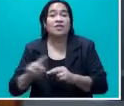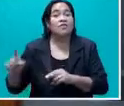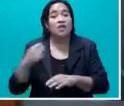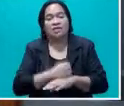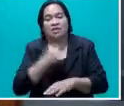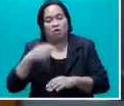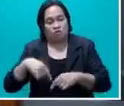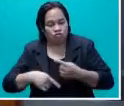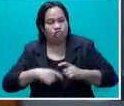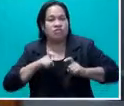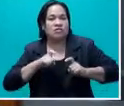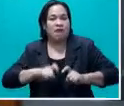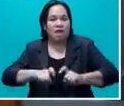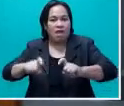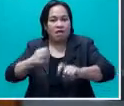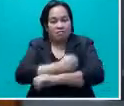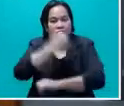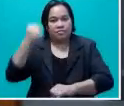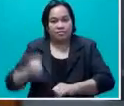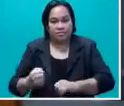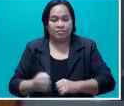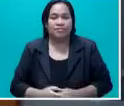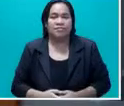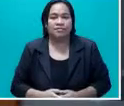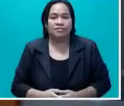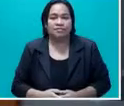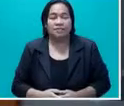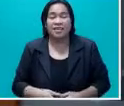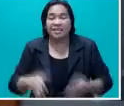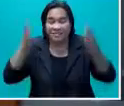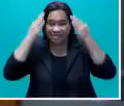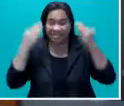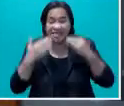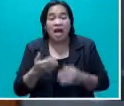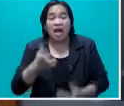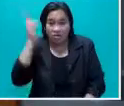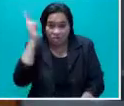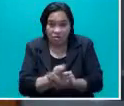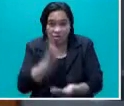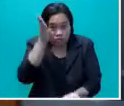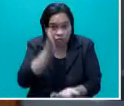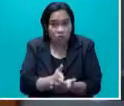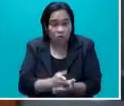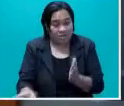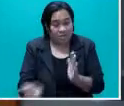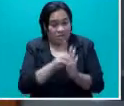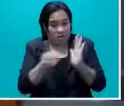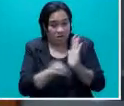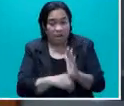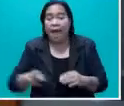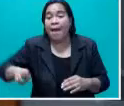government remains in power. Honorable Speaker, in any true democracy, members of